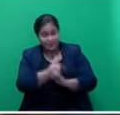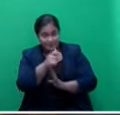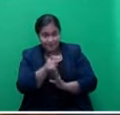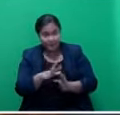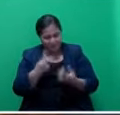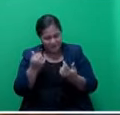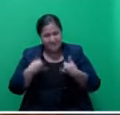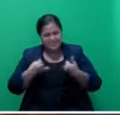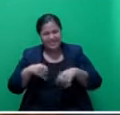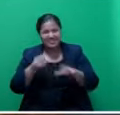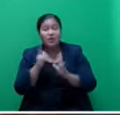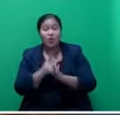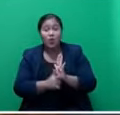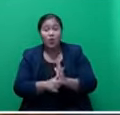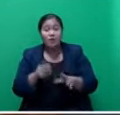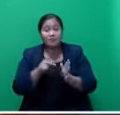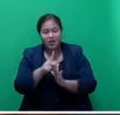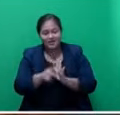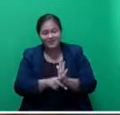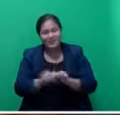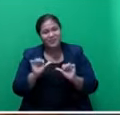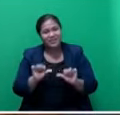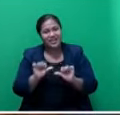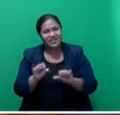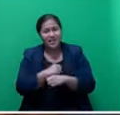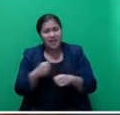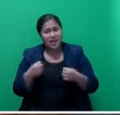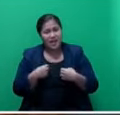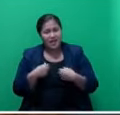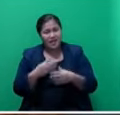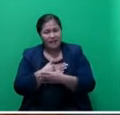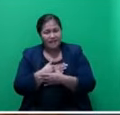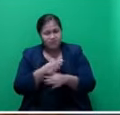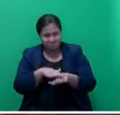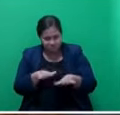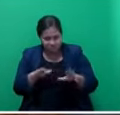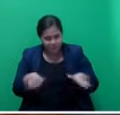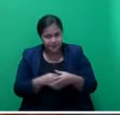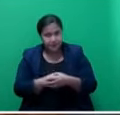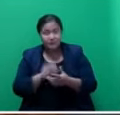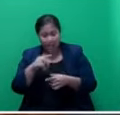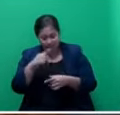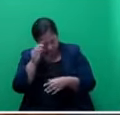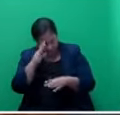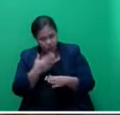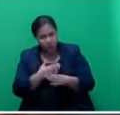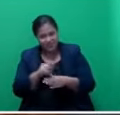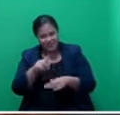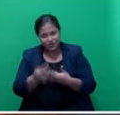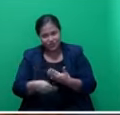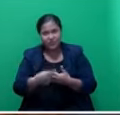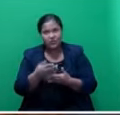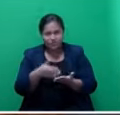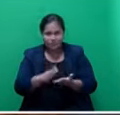policies to protect our precious ones. I hope that with the ratification of this optional protocol, Honourable Speaker, that the government